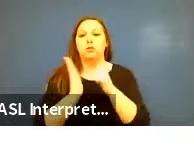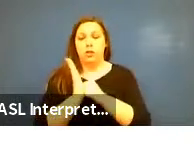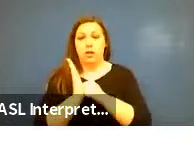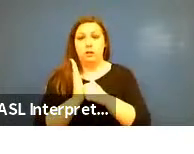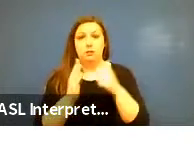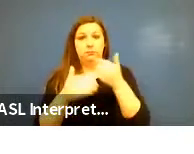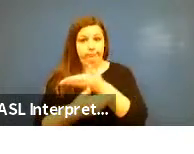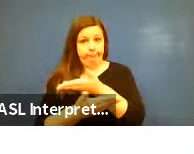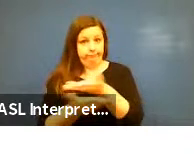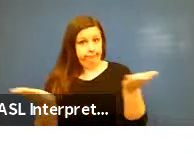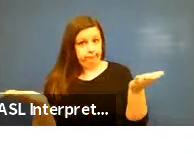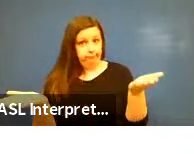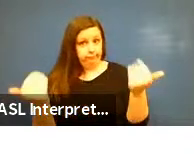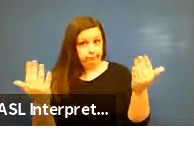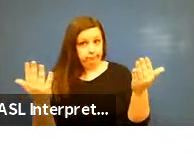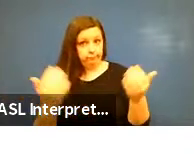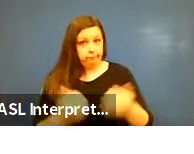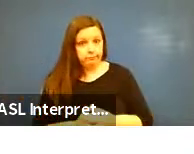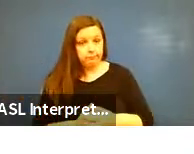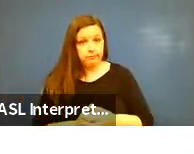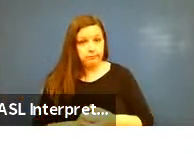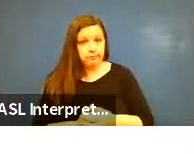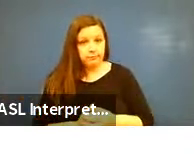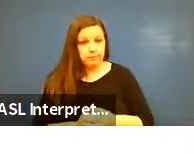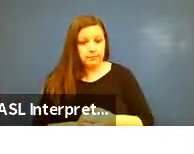is open.